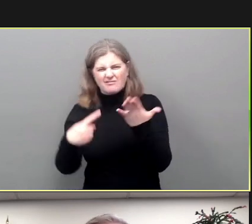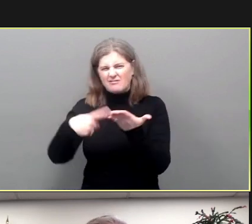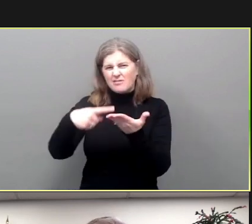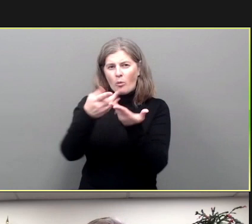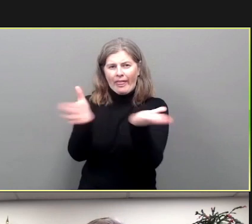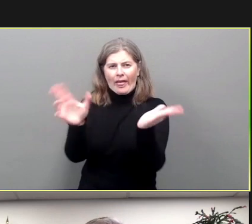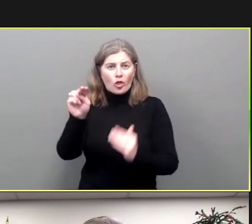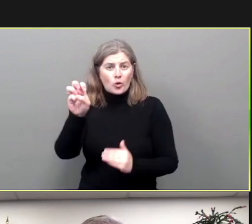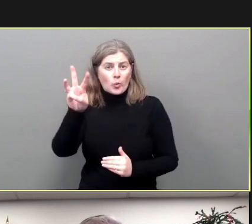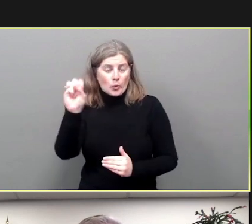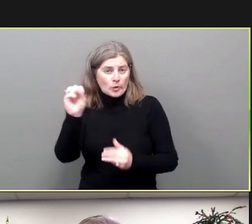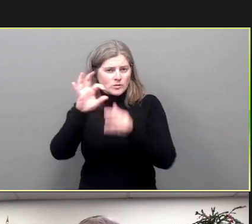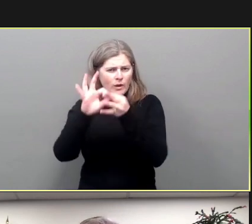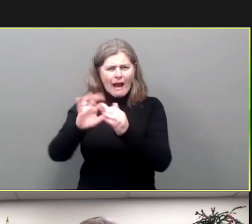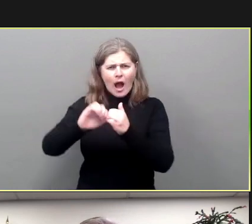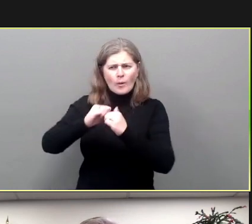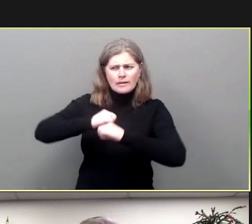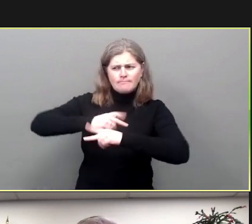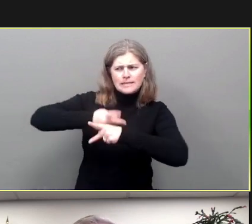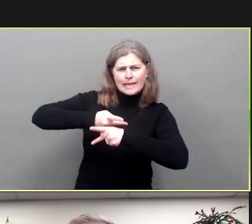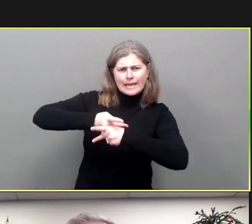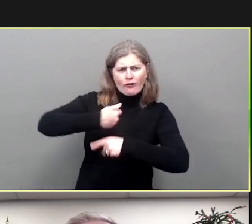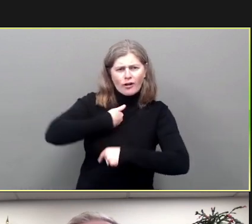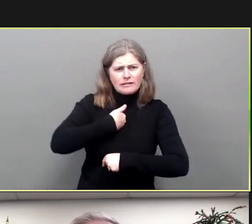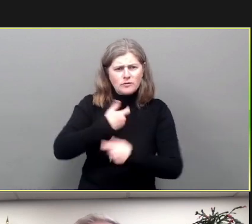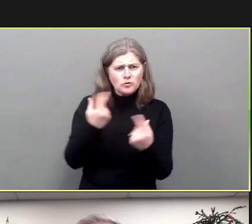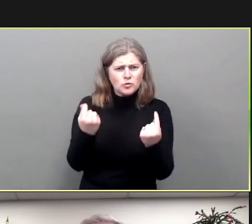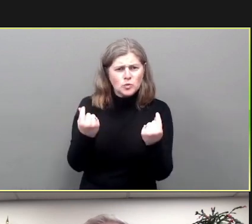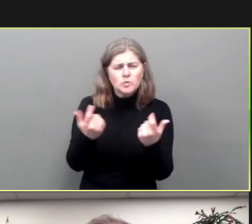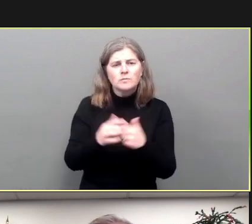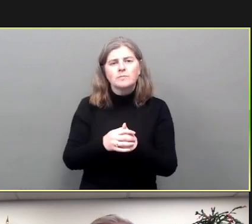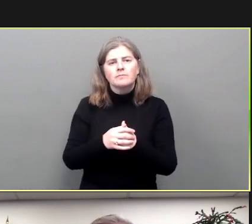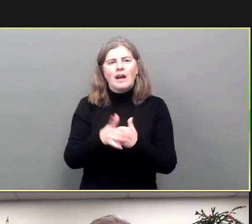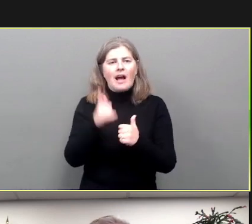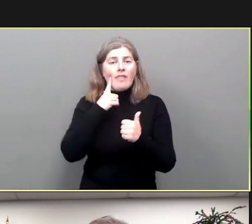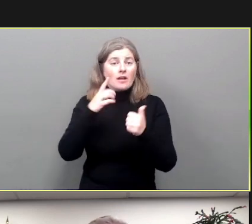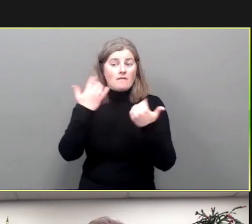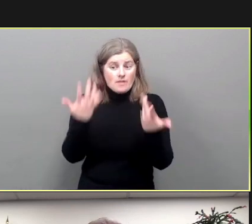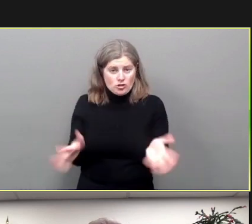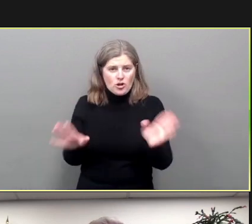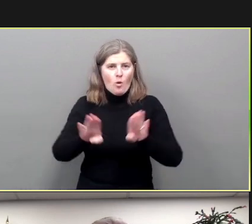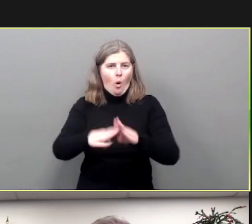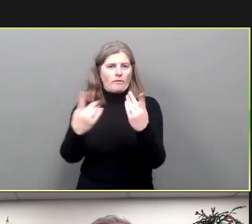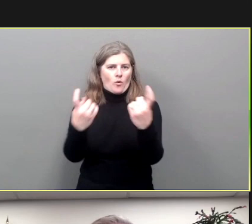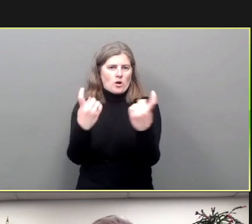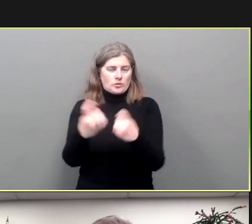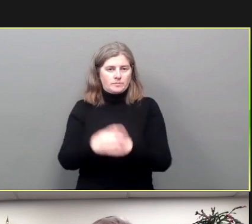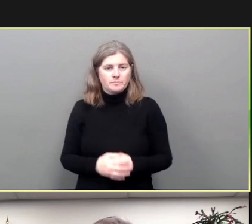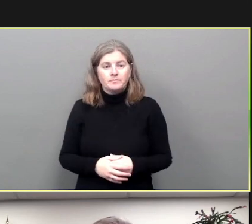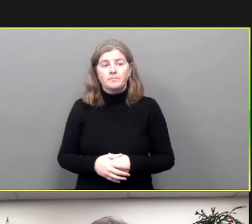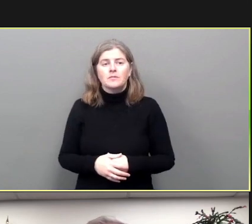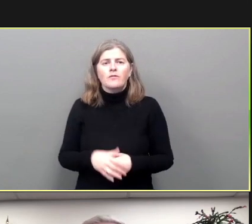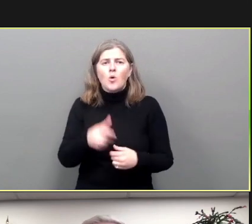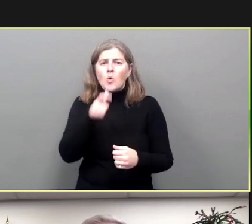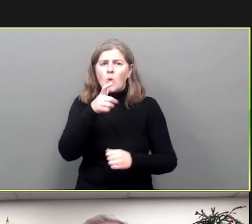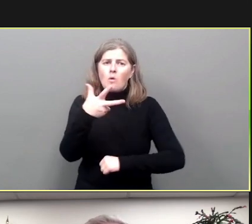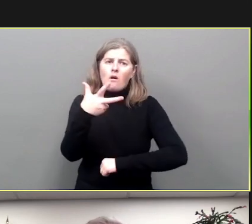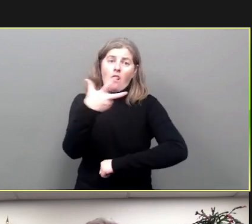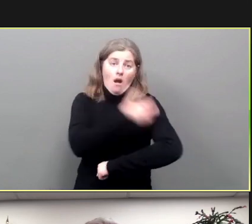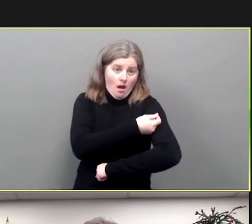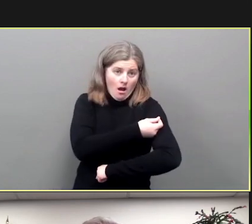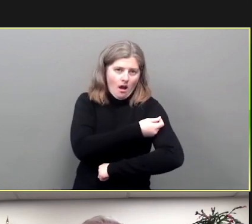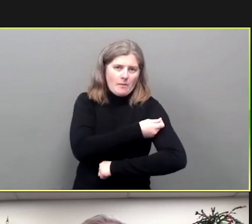news about how we can better take care of ourselves, and then we'll open it up for questions. So on vaccine breakthrough, I think you're all